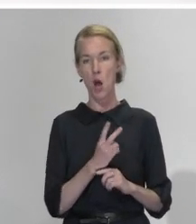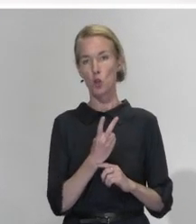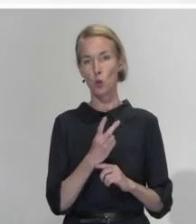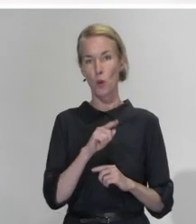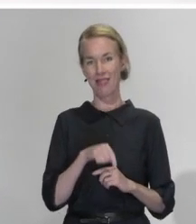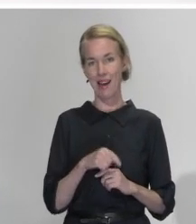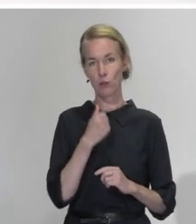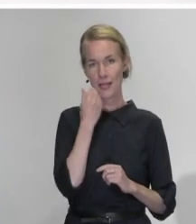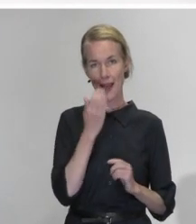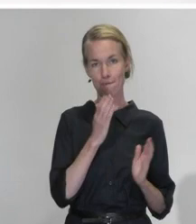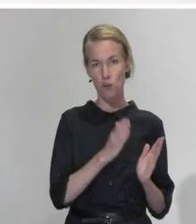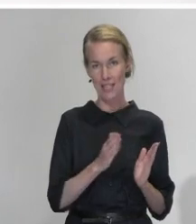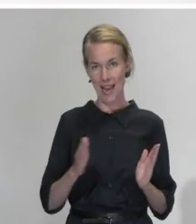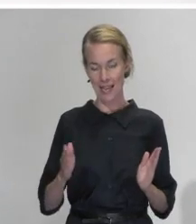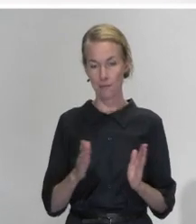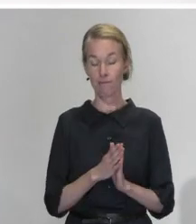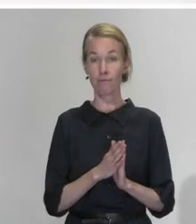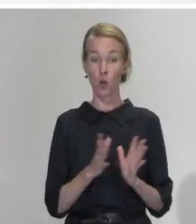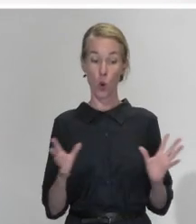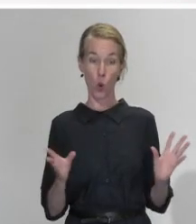number of lab tests to date is